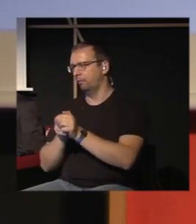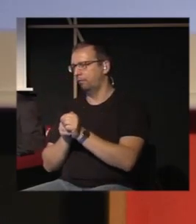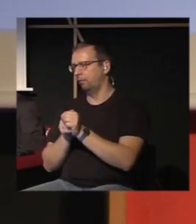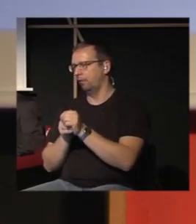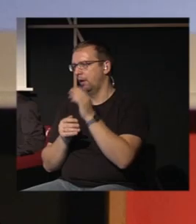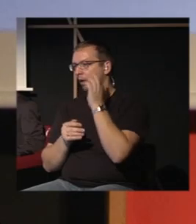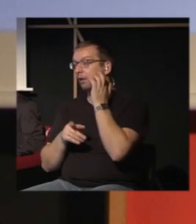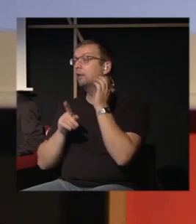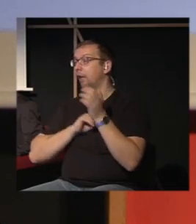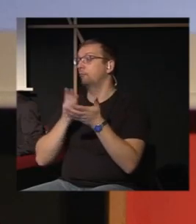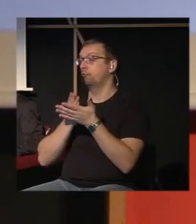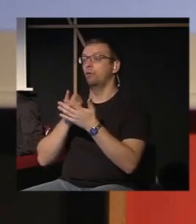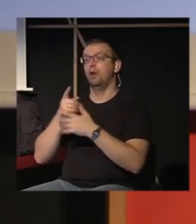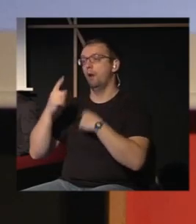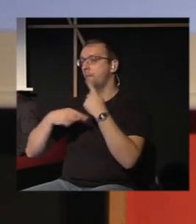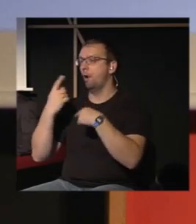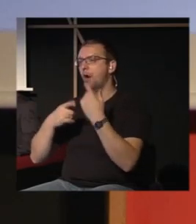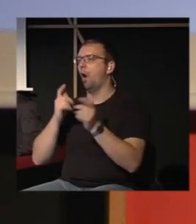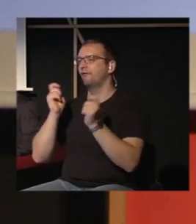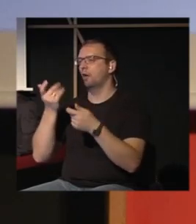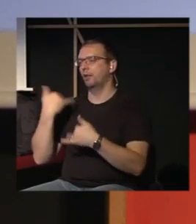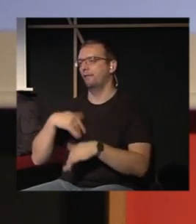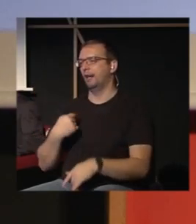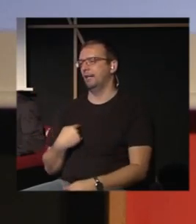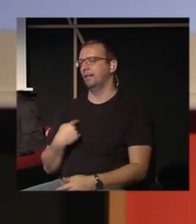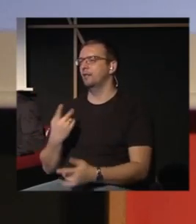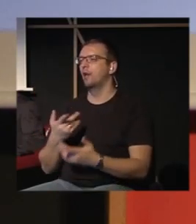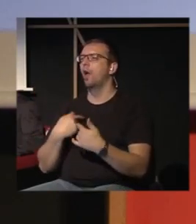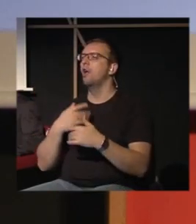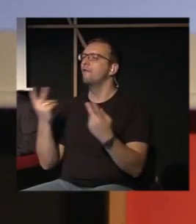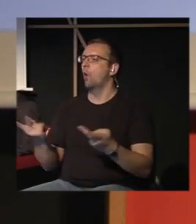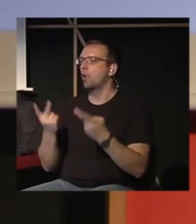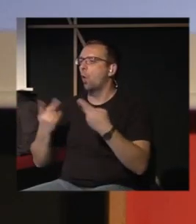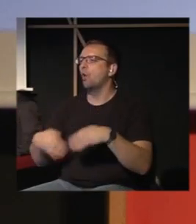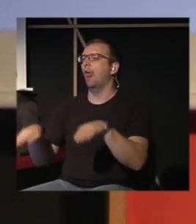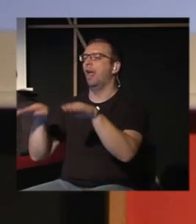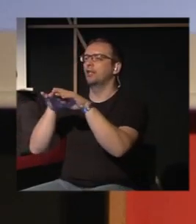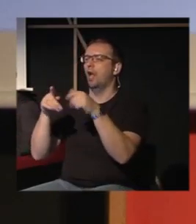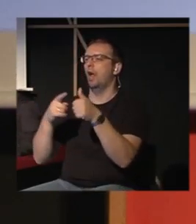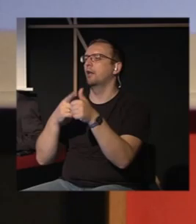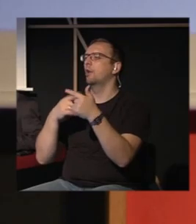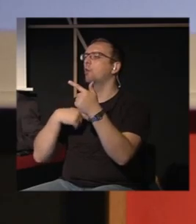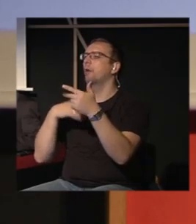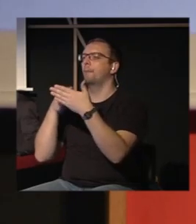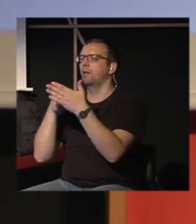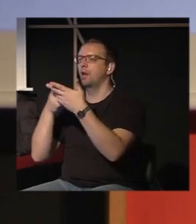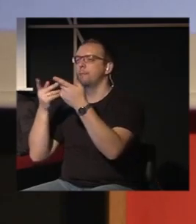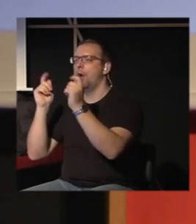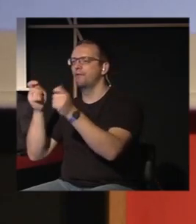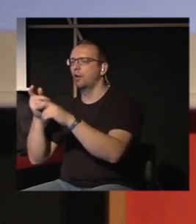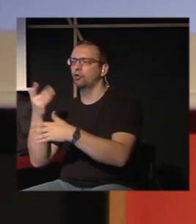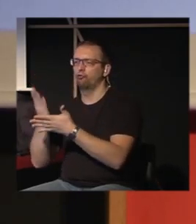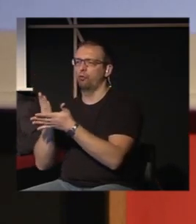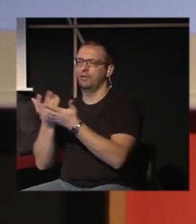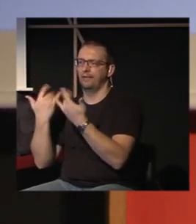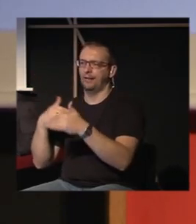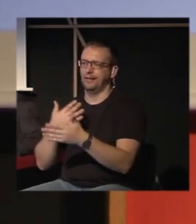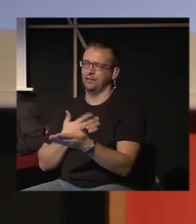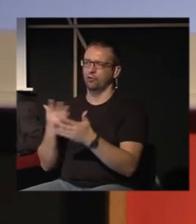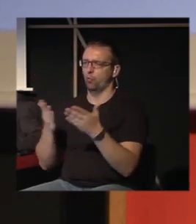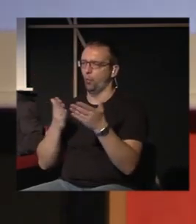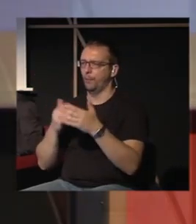so I was honored to accept that role. Great. And what were the major activities